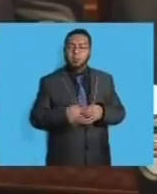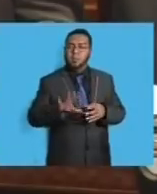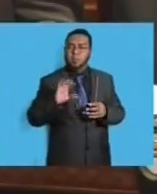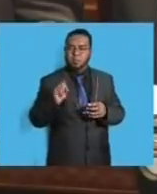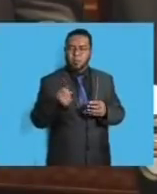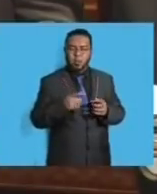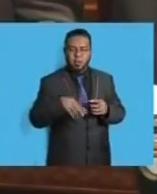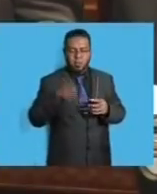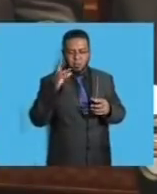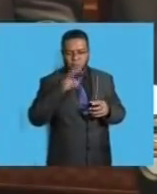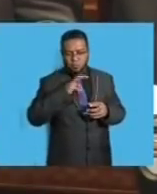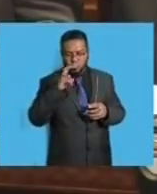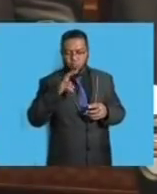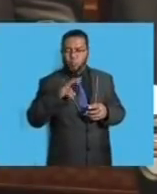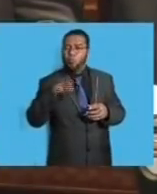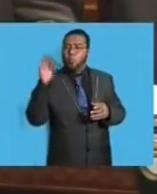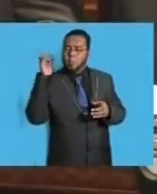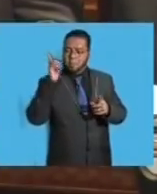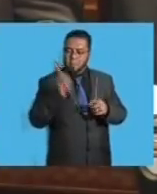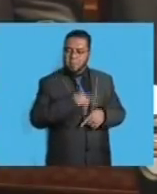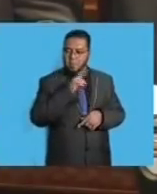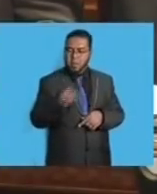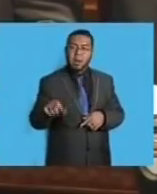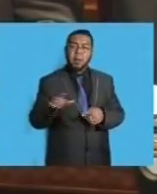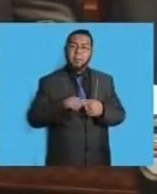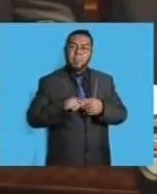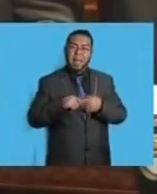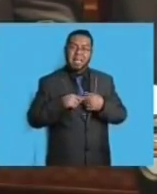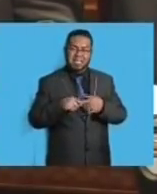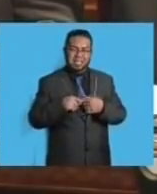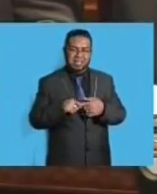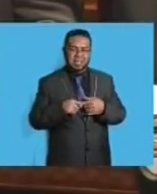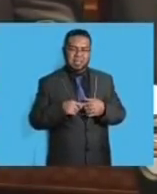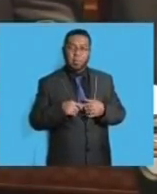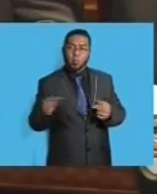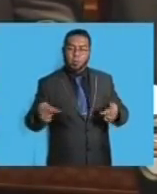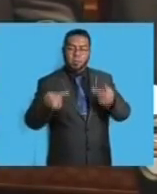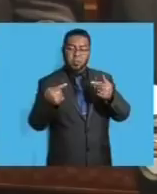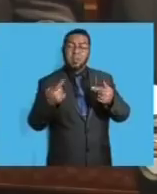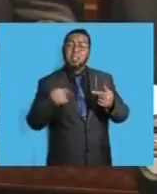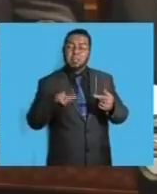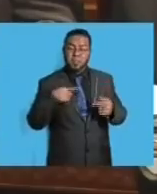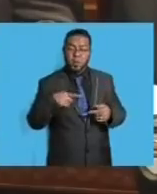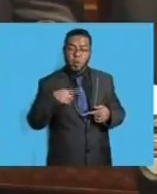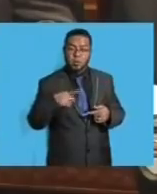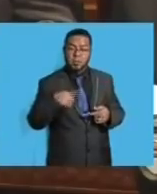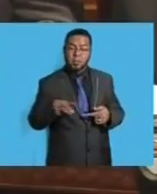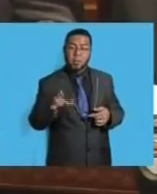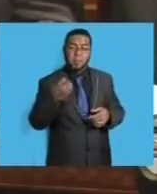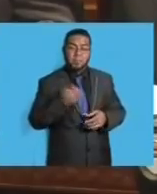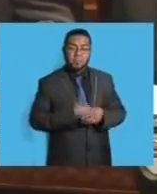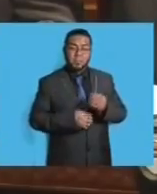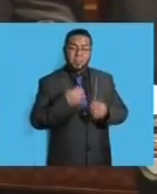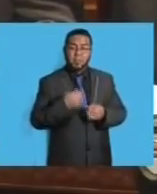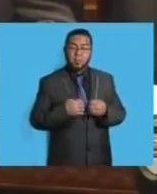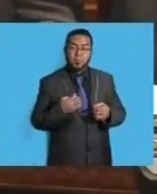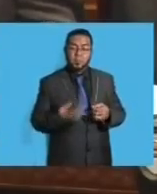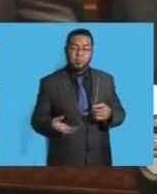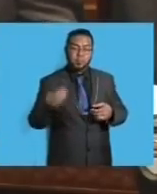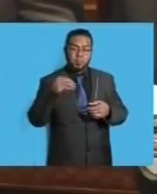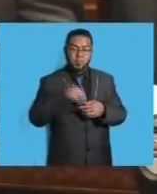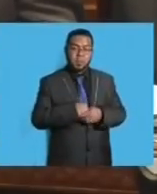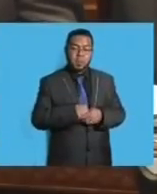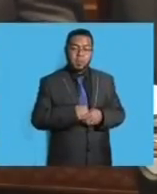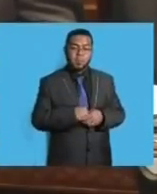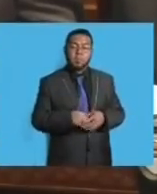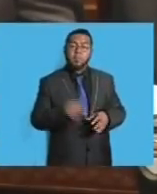tough decision to ban plastic bags. Some of us of the opposition suspect that this is because the manufacturers are among the